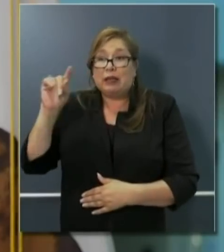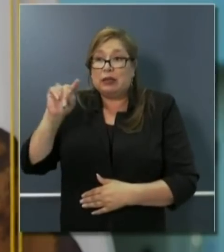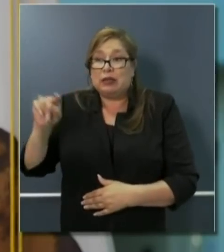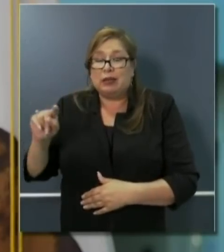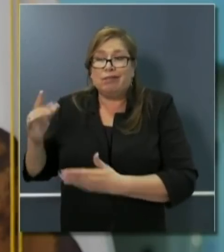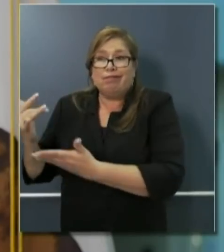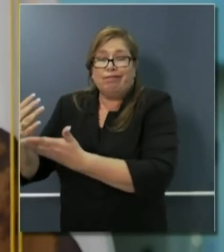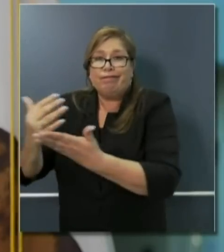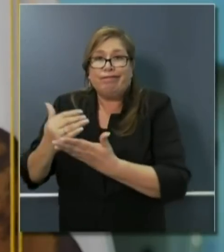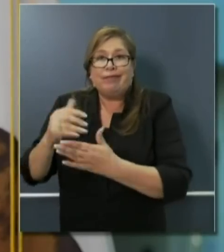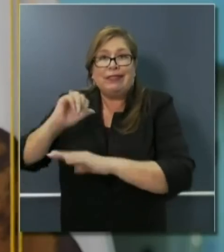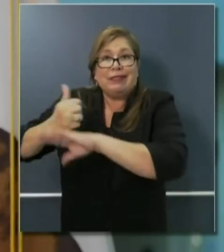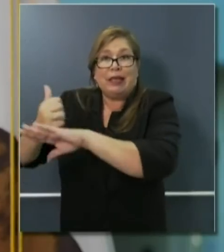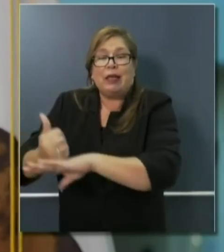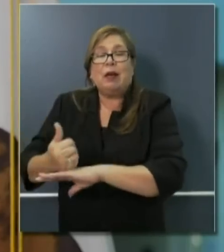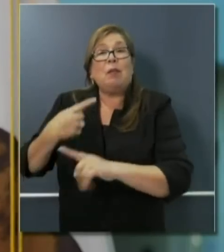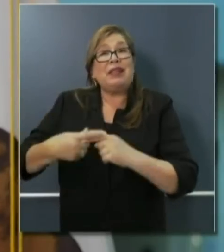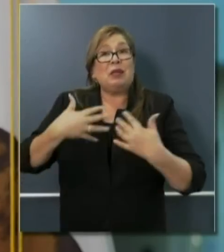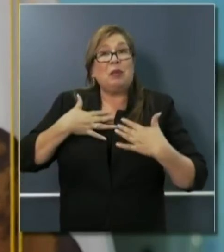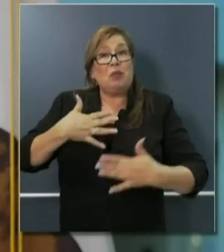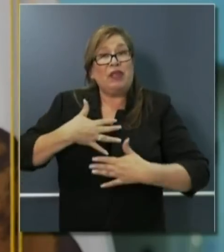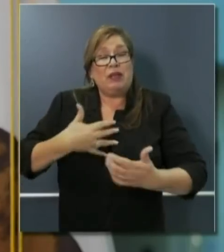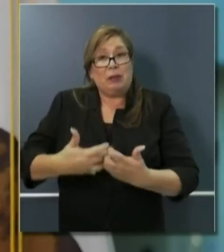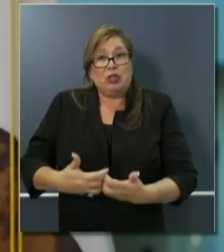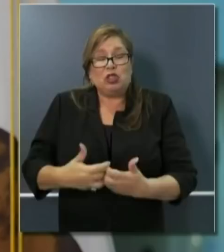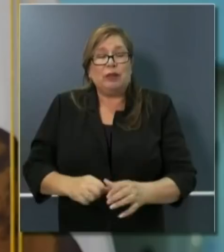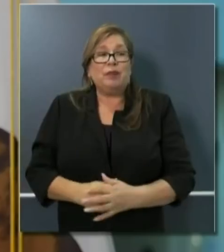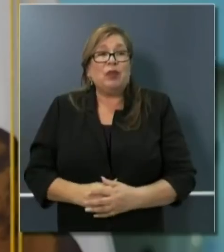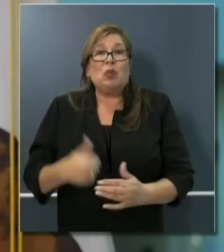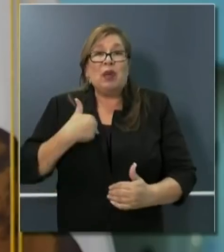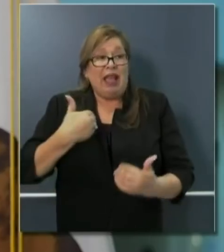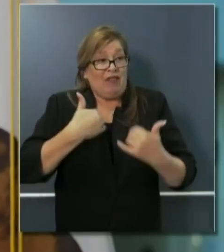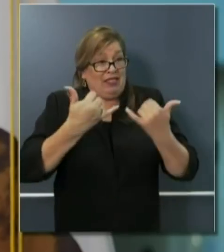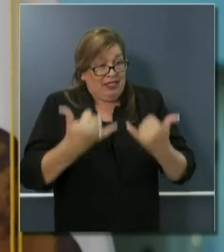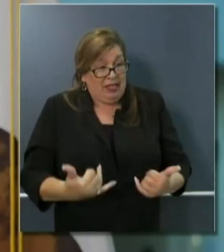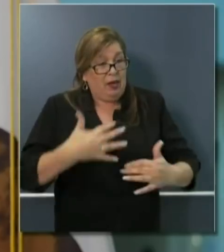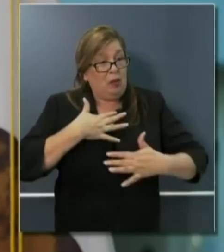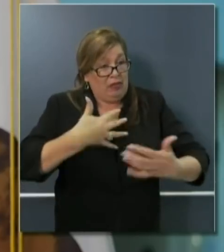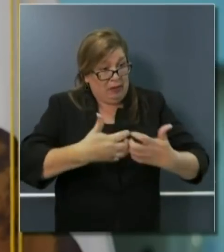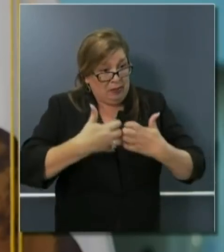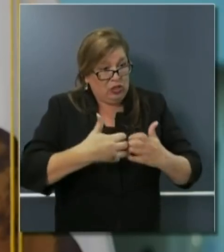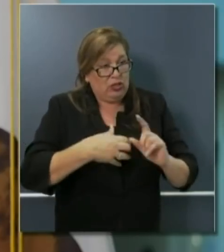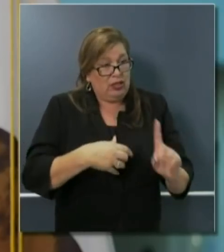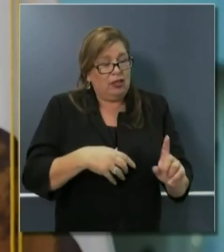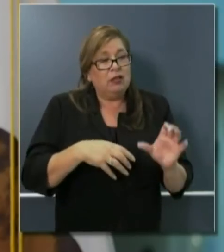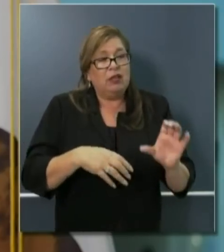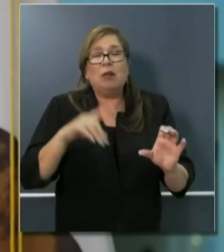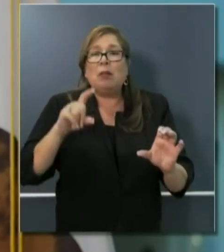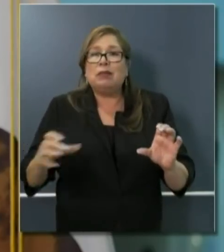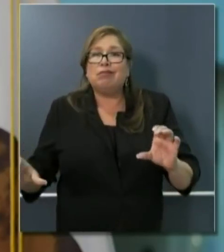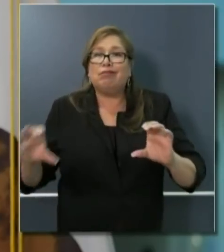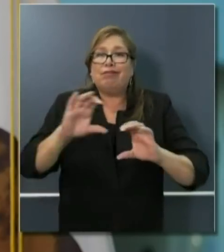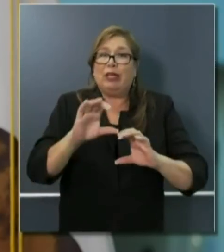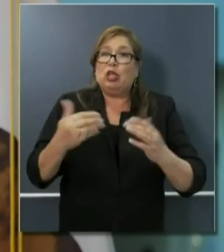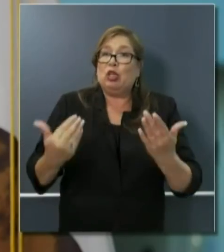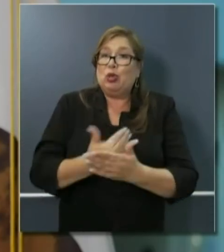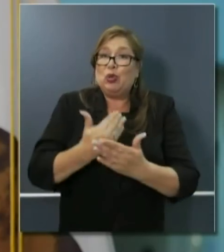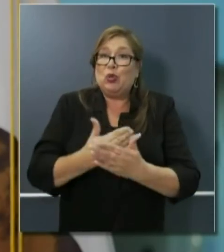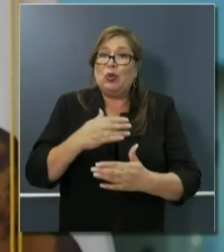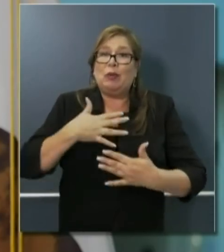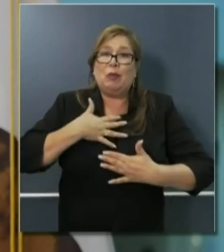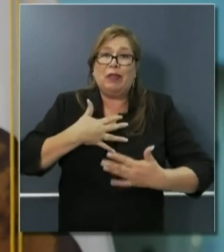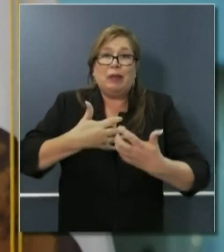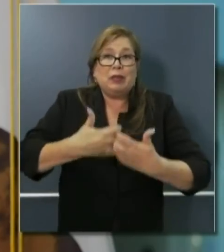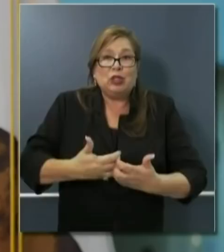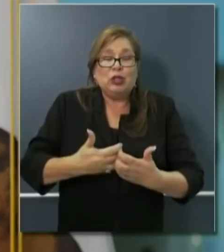existing ventilators with new ones. And then once we reach that goal, we will continue out to